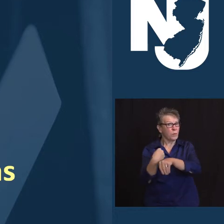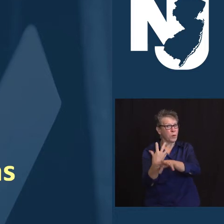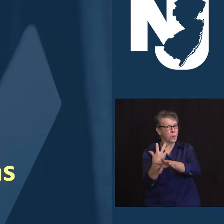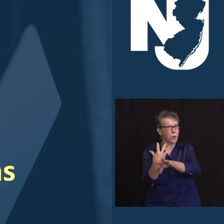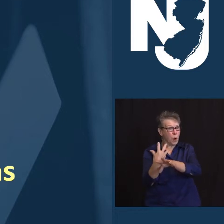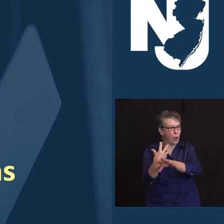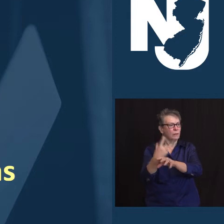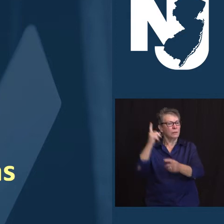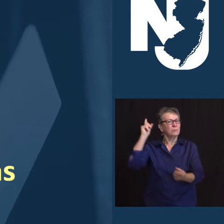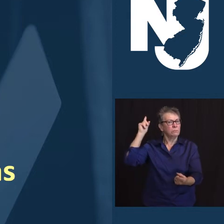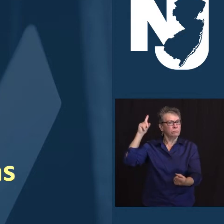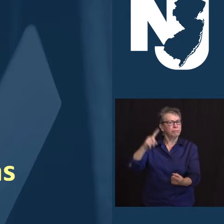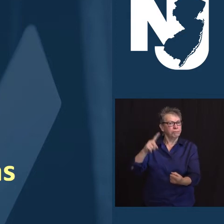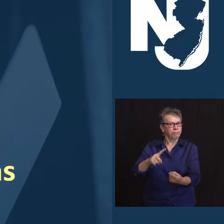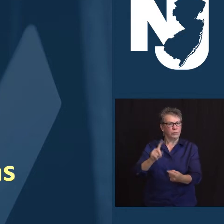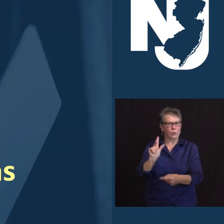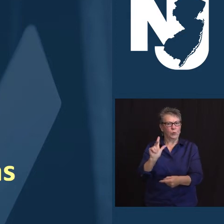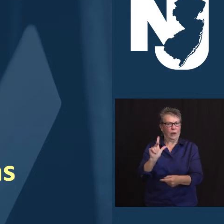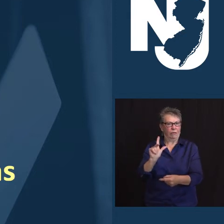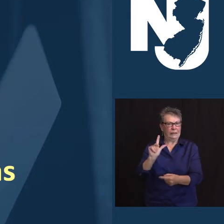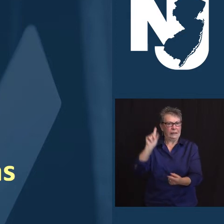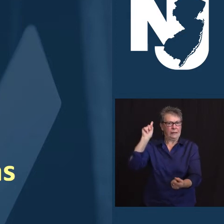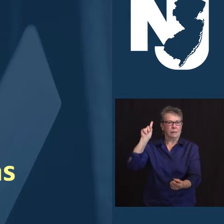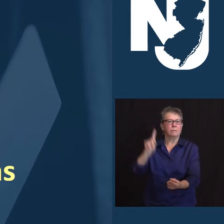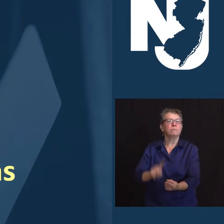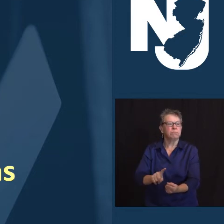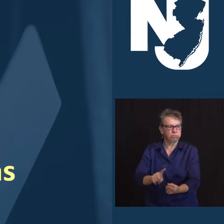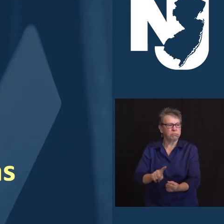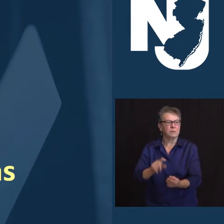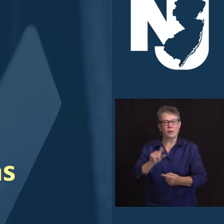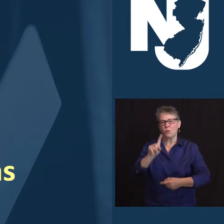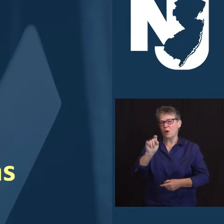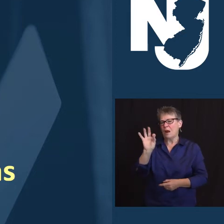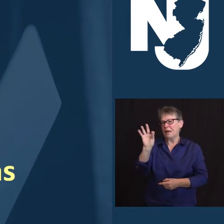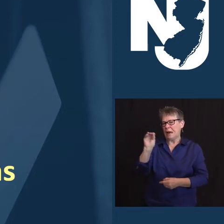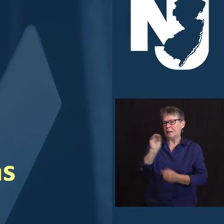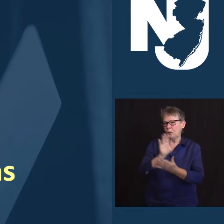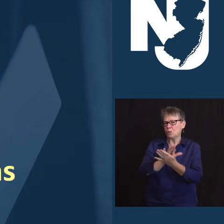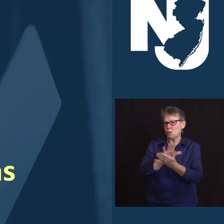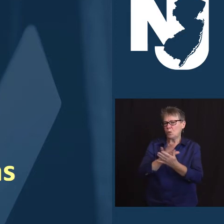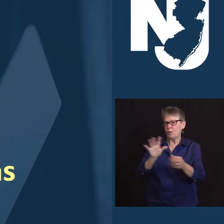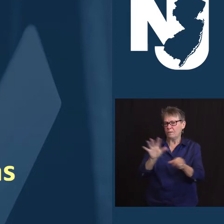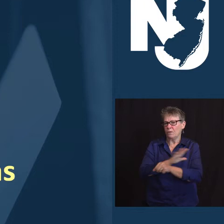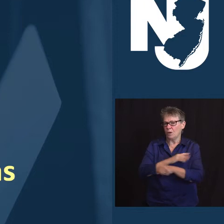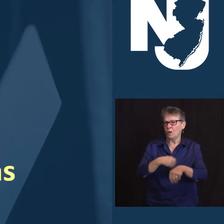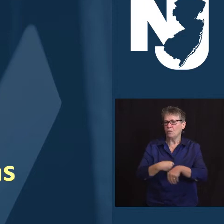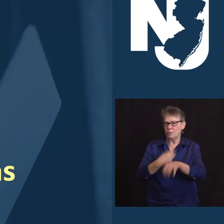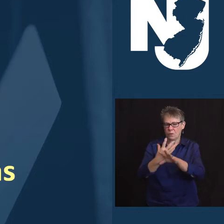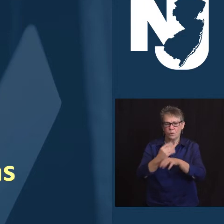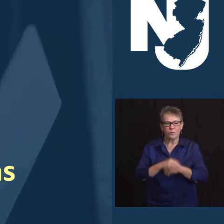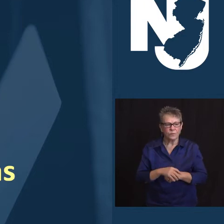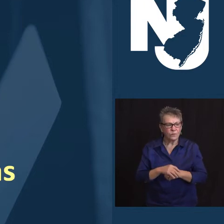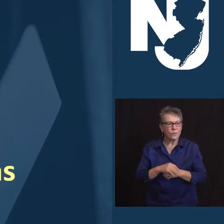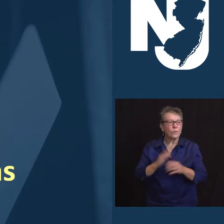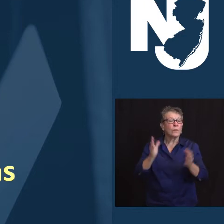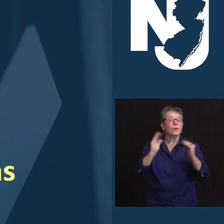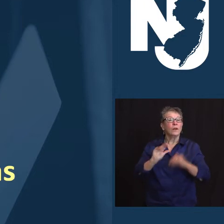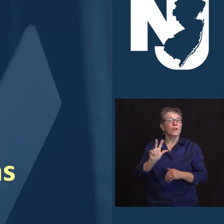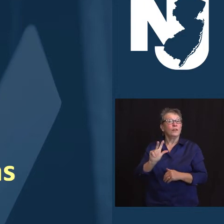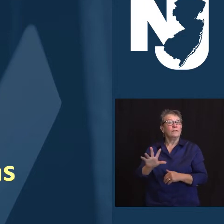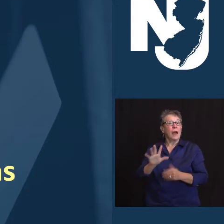and 35 are employing some sort of a mix. That's down from 39. As I noted, the trend